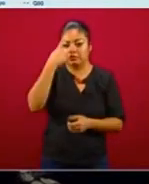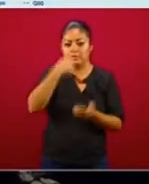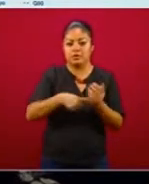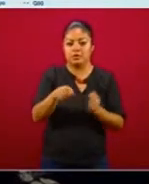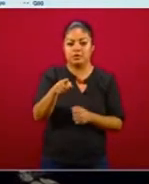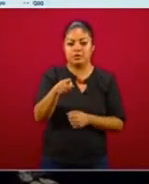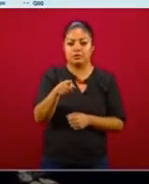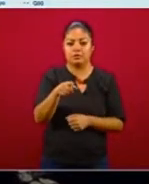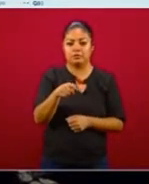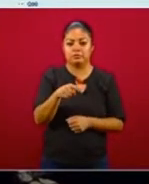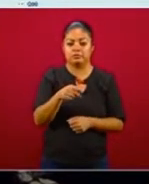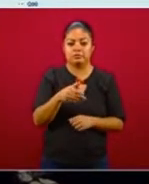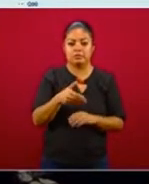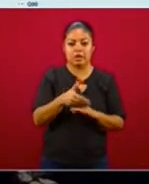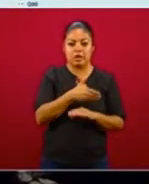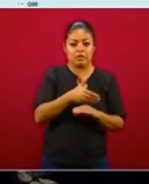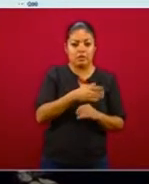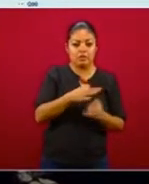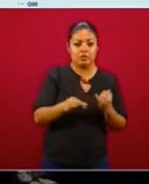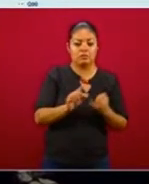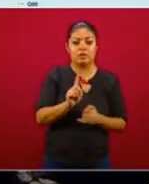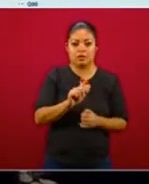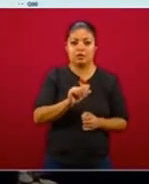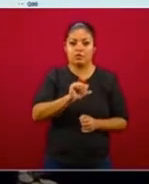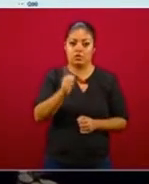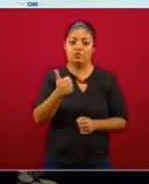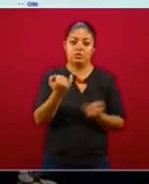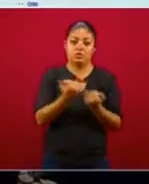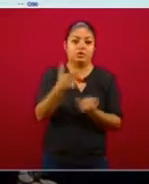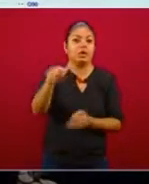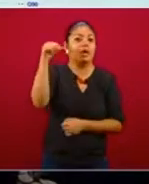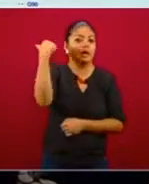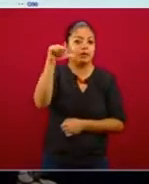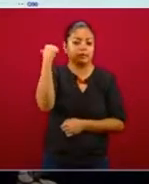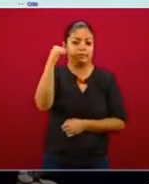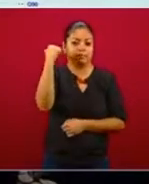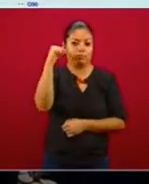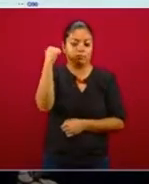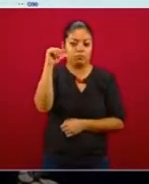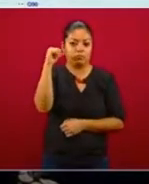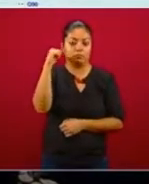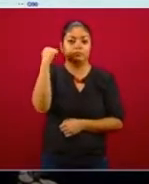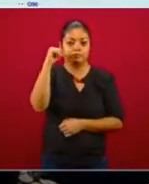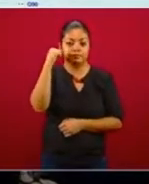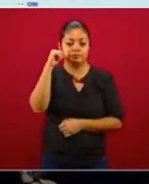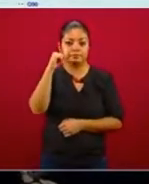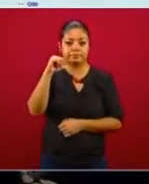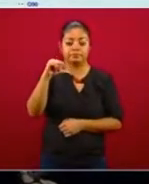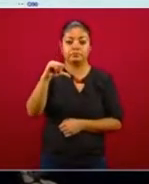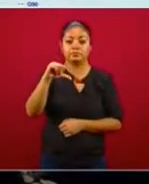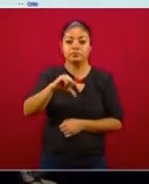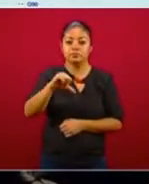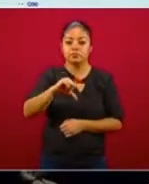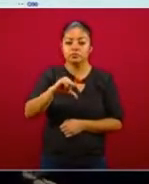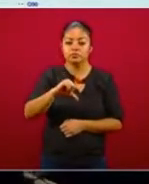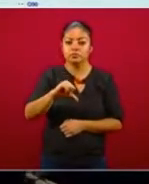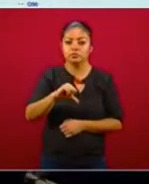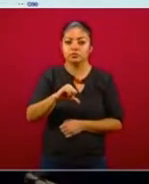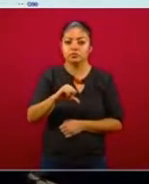penúltima. And Siguiente. we Acapulco, saw Guerrero. that basically Acapulco, today Guerrero. we were at the Tenemos hoy acme of predicciones this para